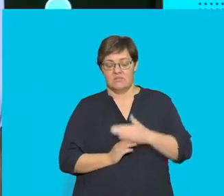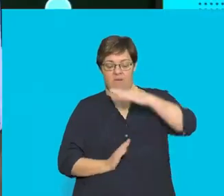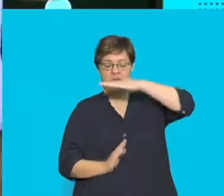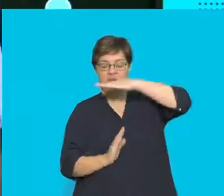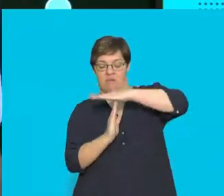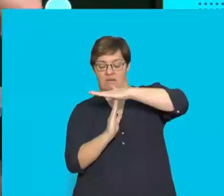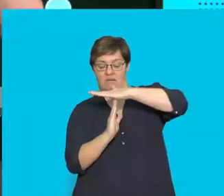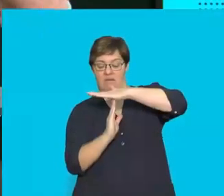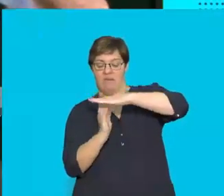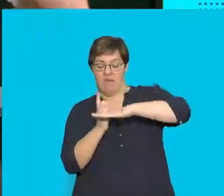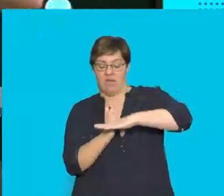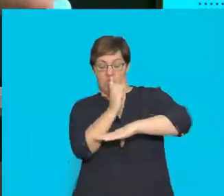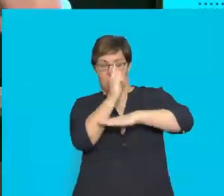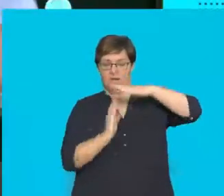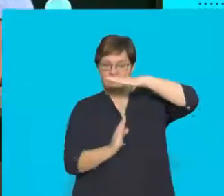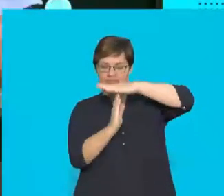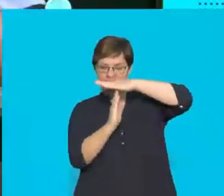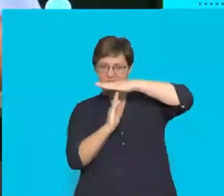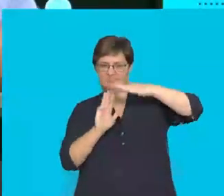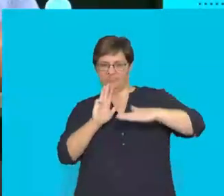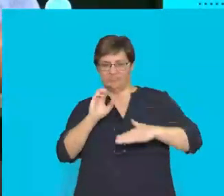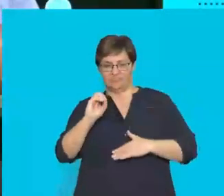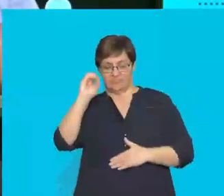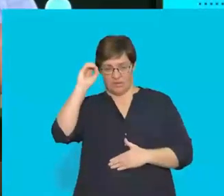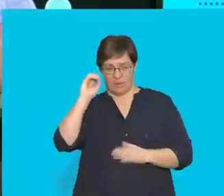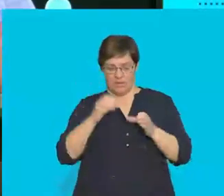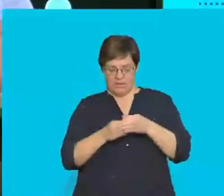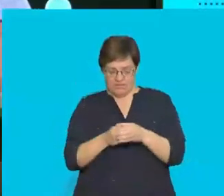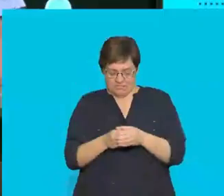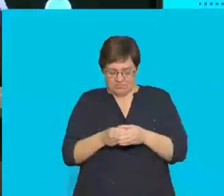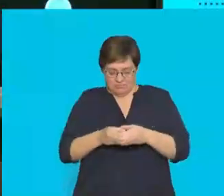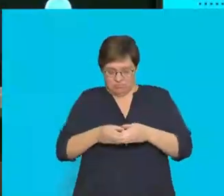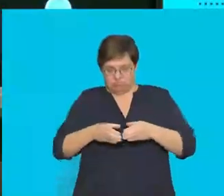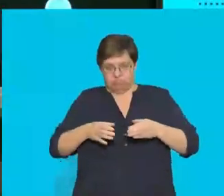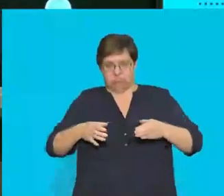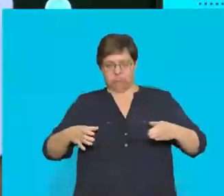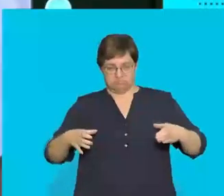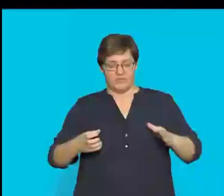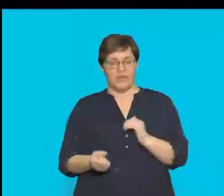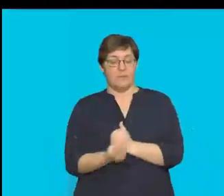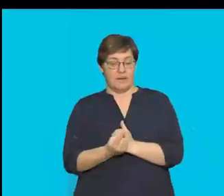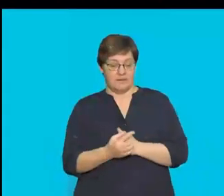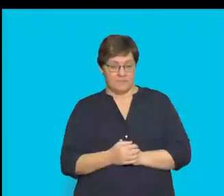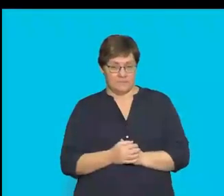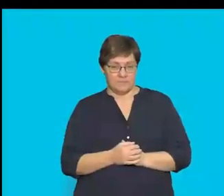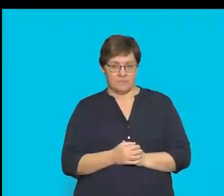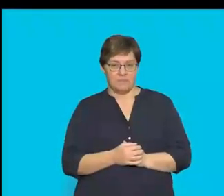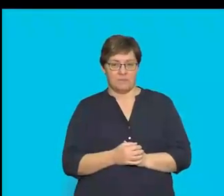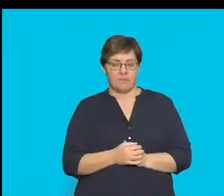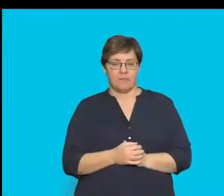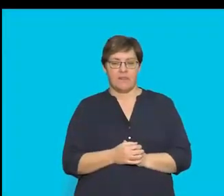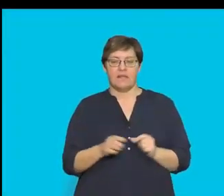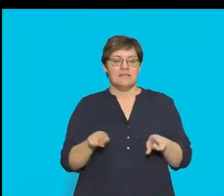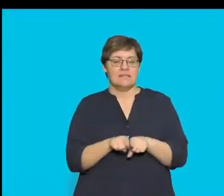to that, is the circular magnetic field that's taking place. It's not like the magnetic field of the